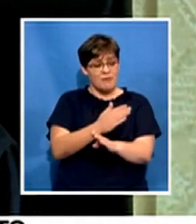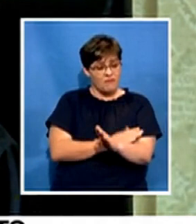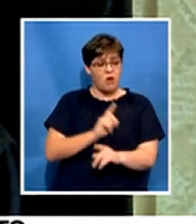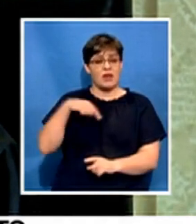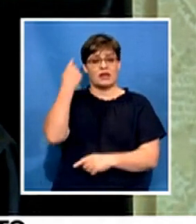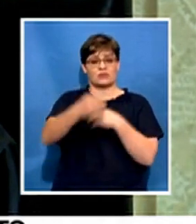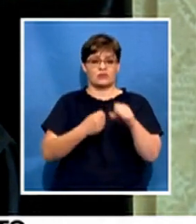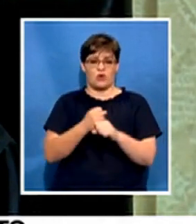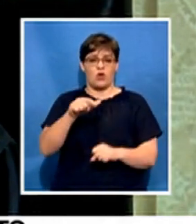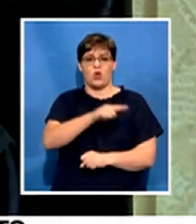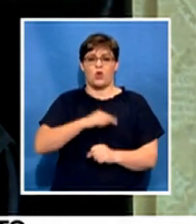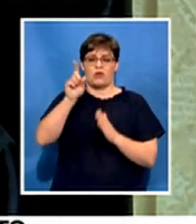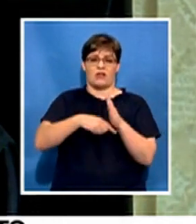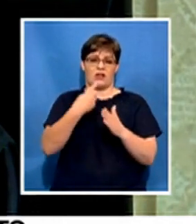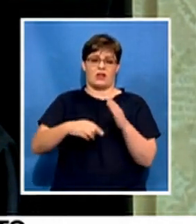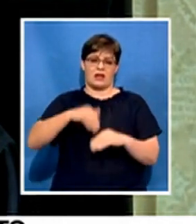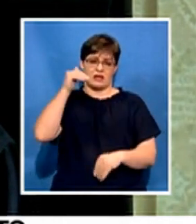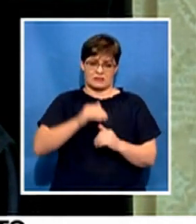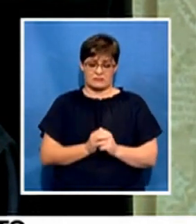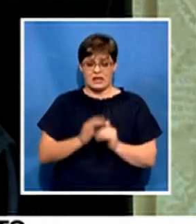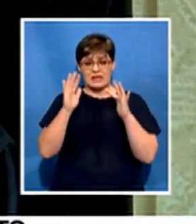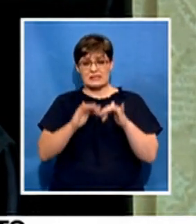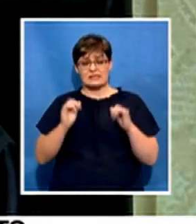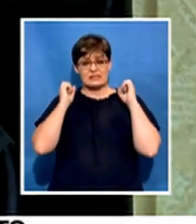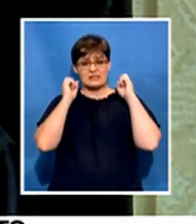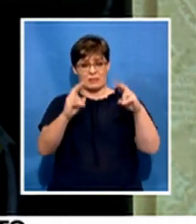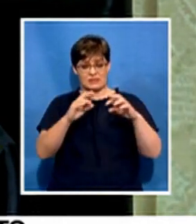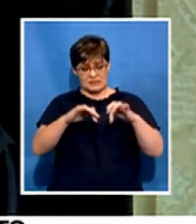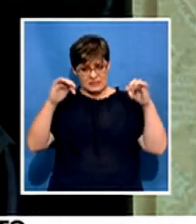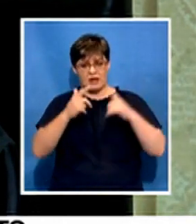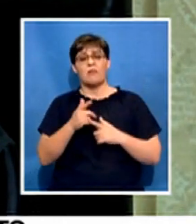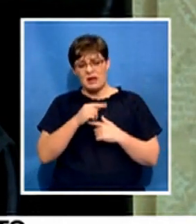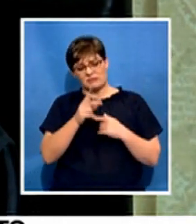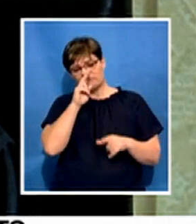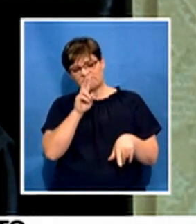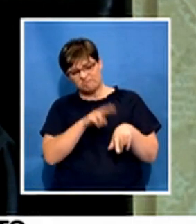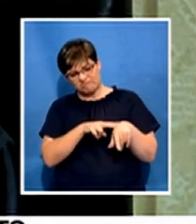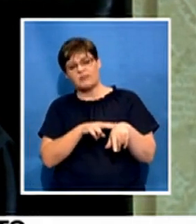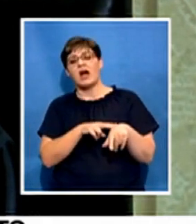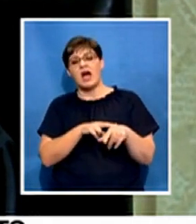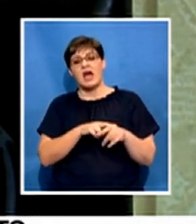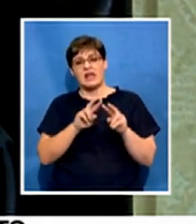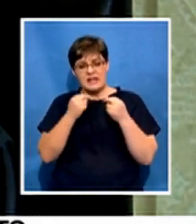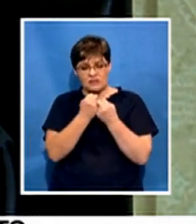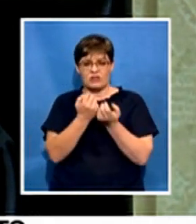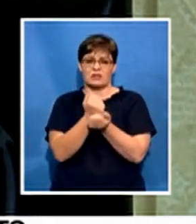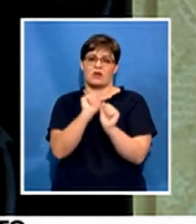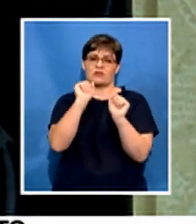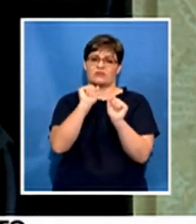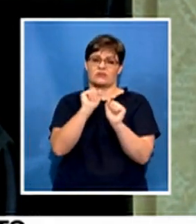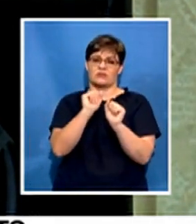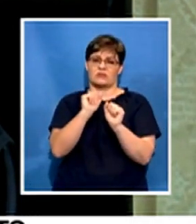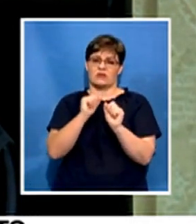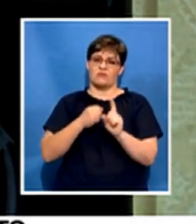necessary to discuss the content and the character of the national democratic revolution. The current implementation of